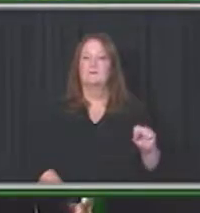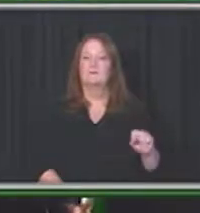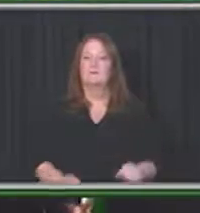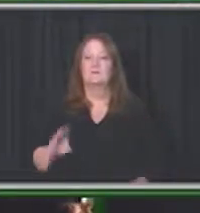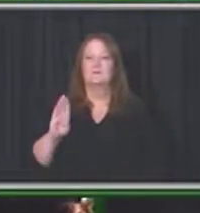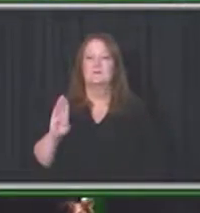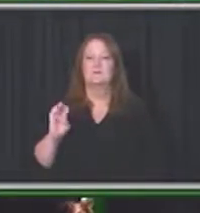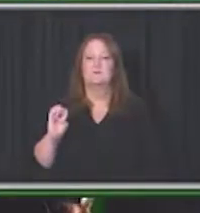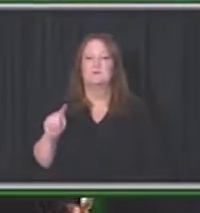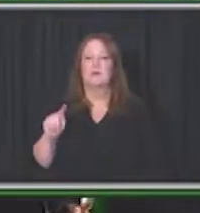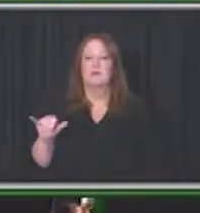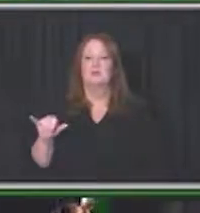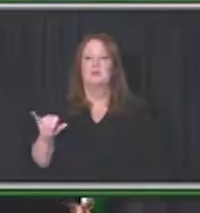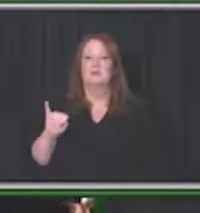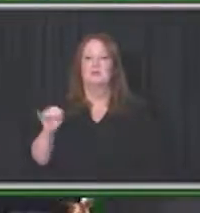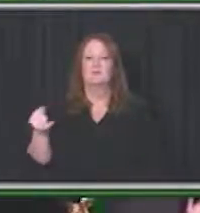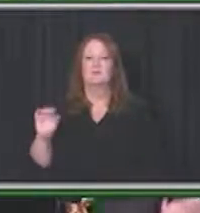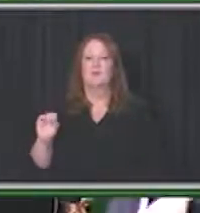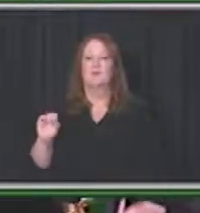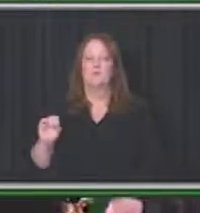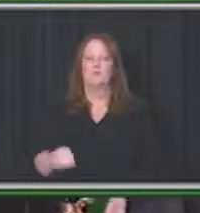Betty Jung.